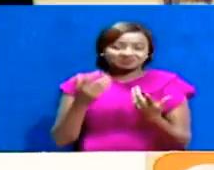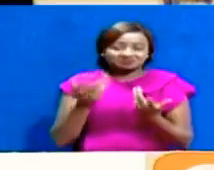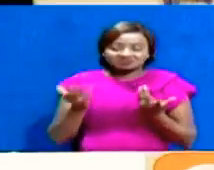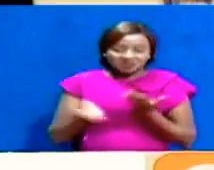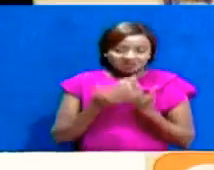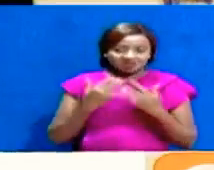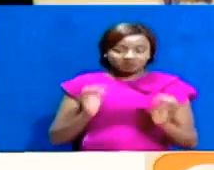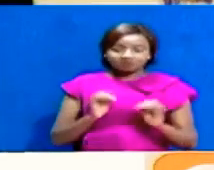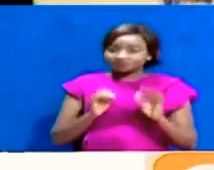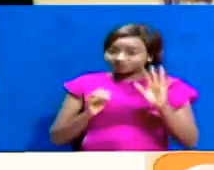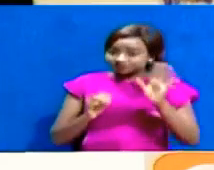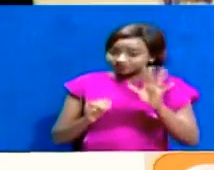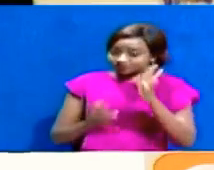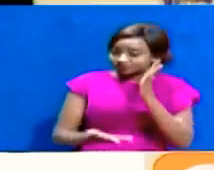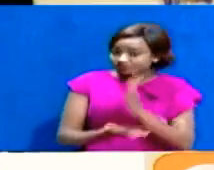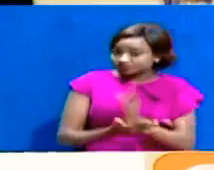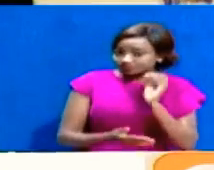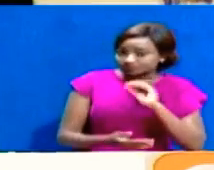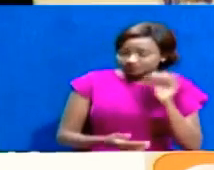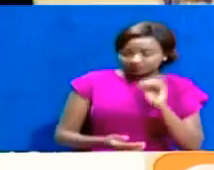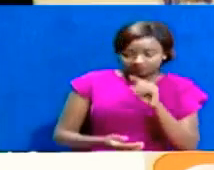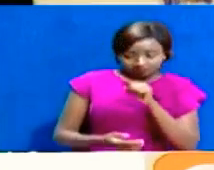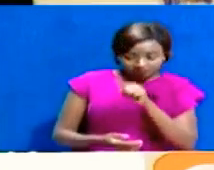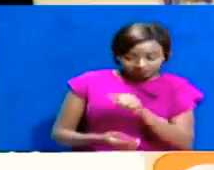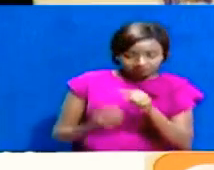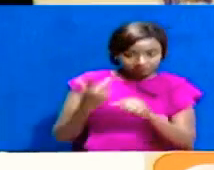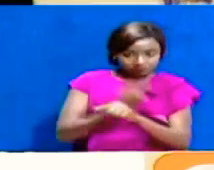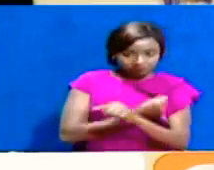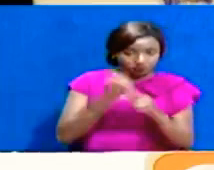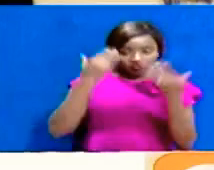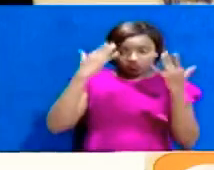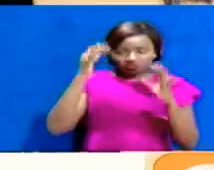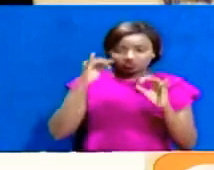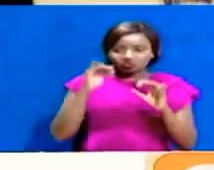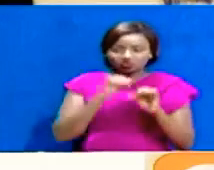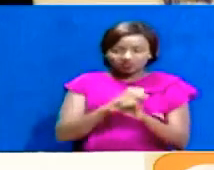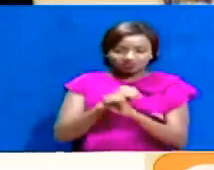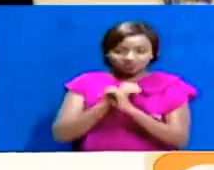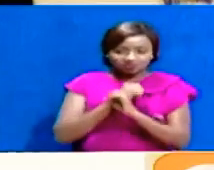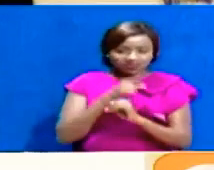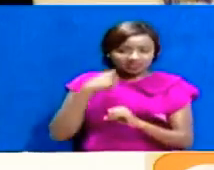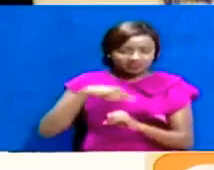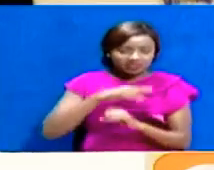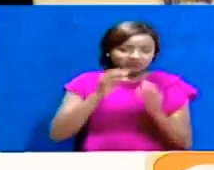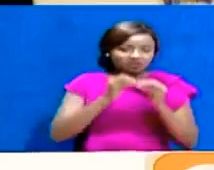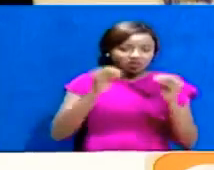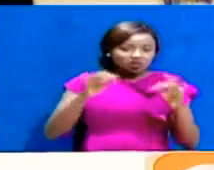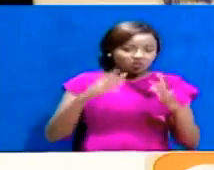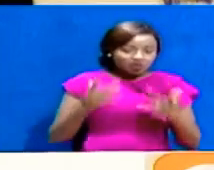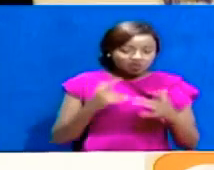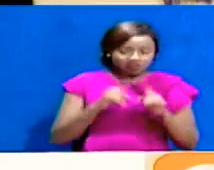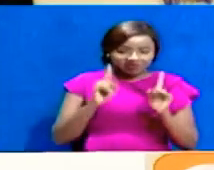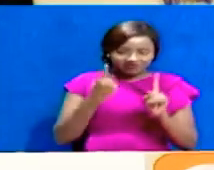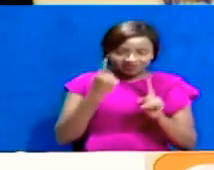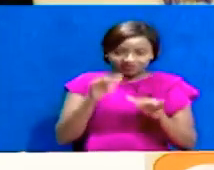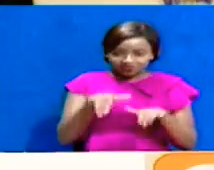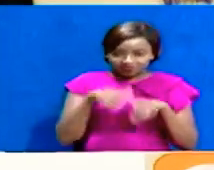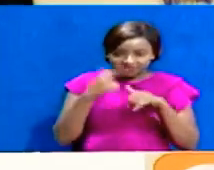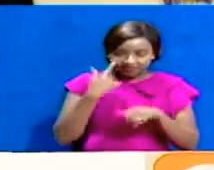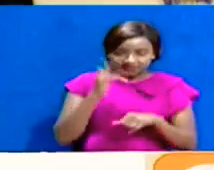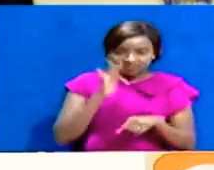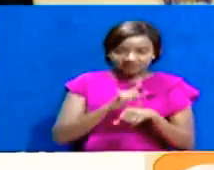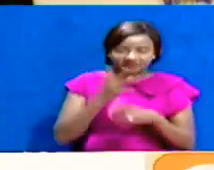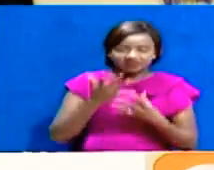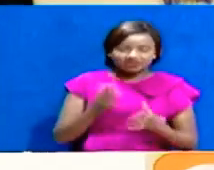be possible. We cannot say how long the vaccine will give us immunity until we see the effects right now. So